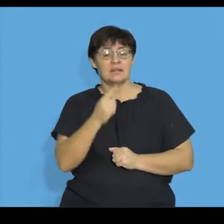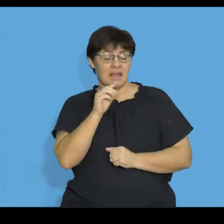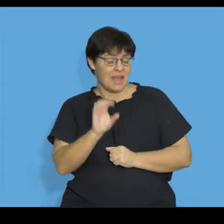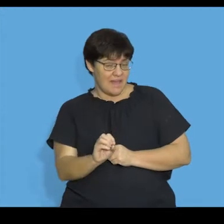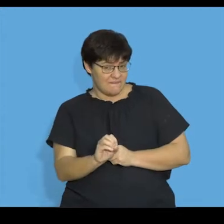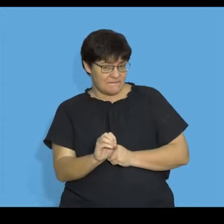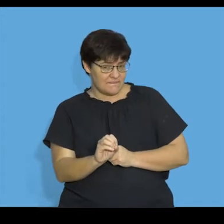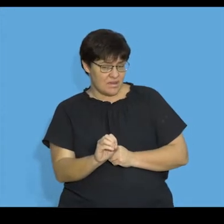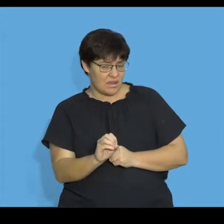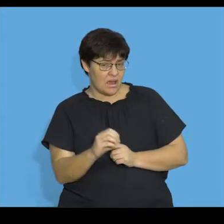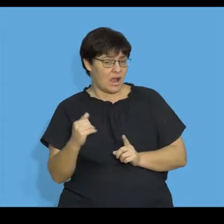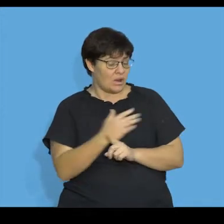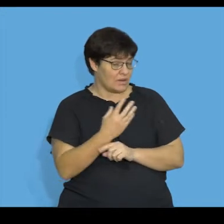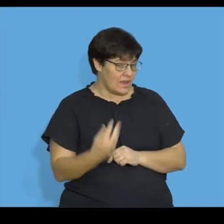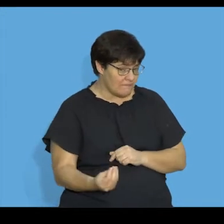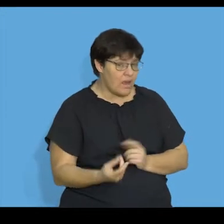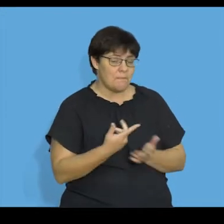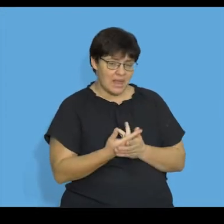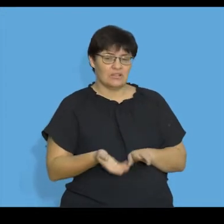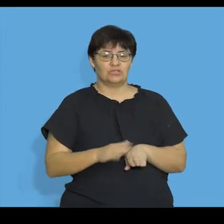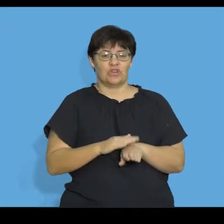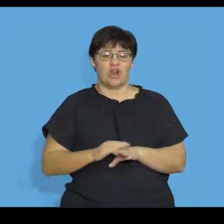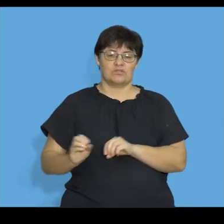current induced, then we've got moving charge.